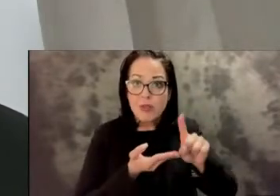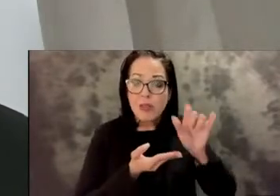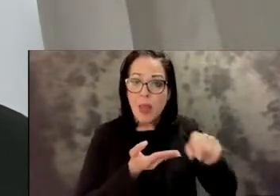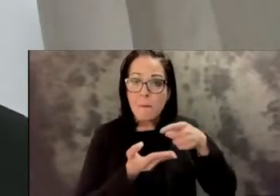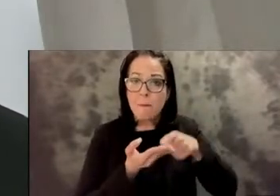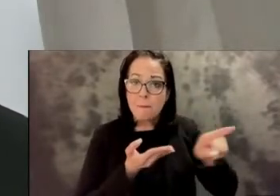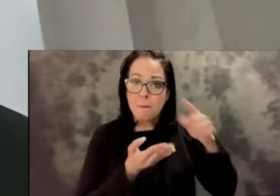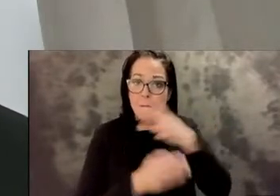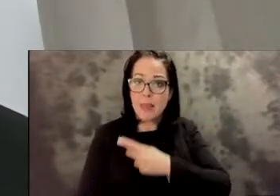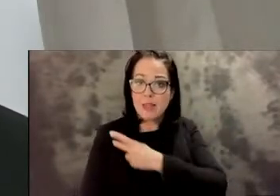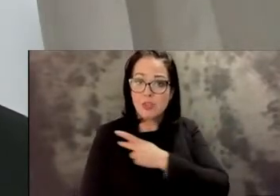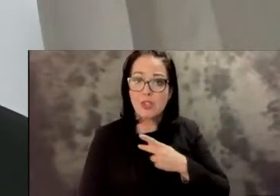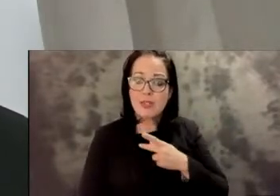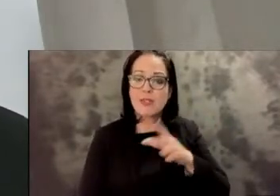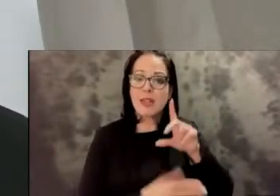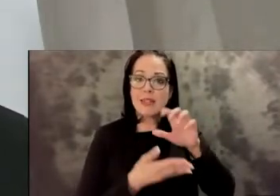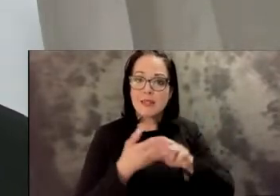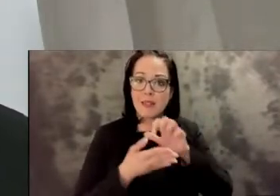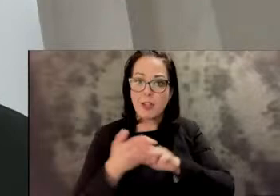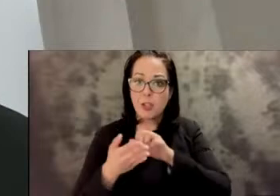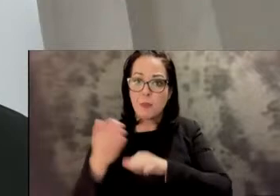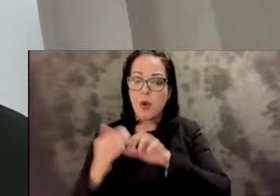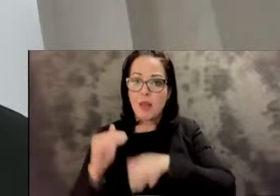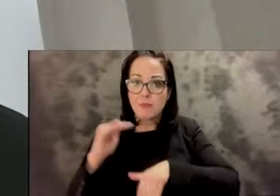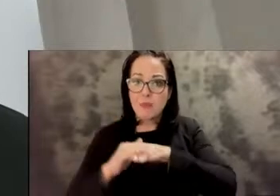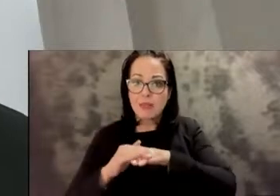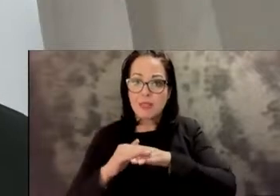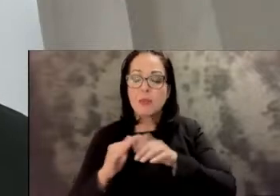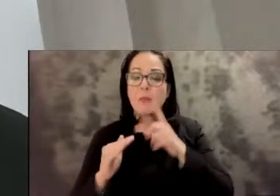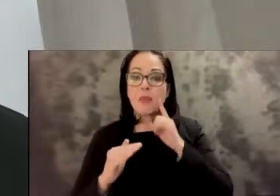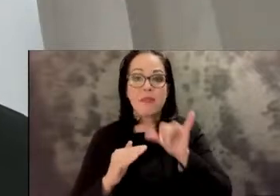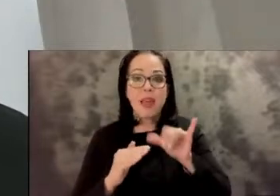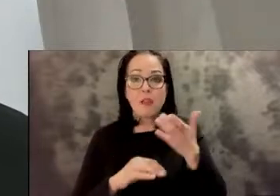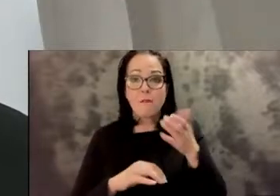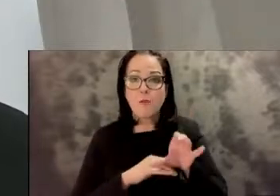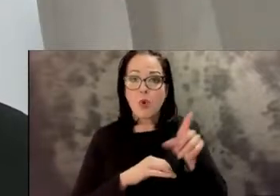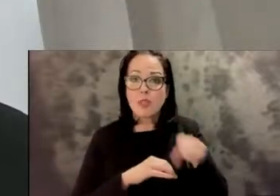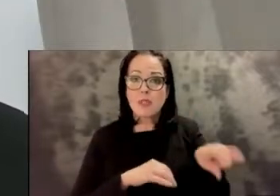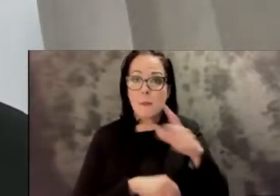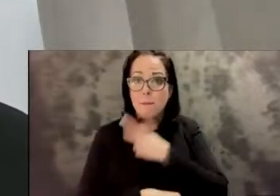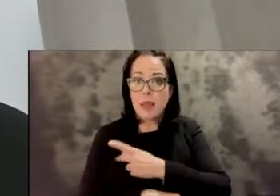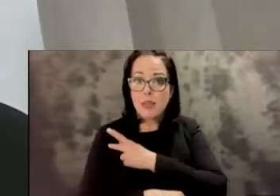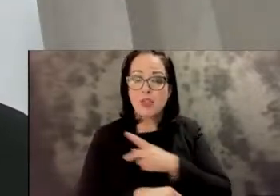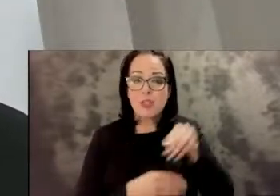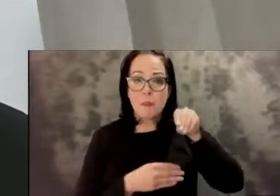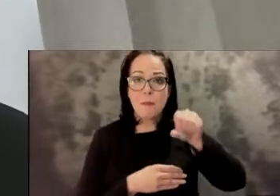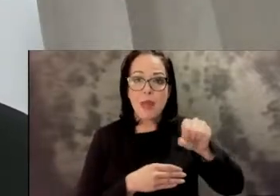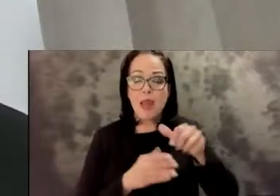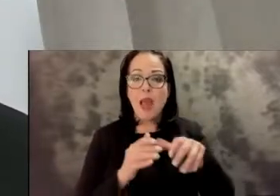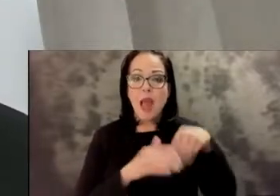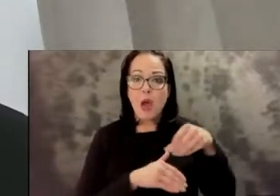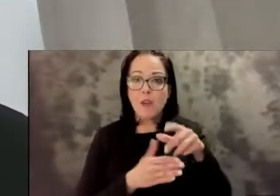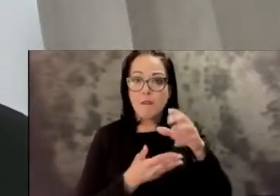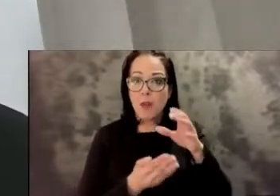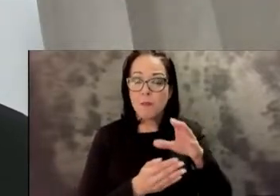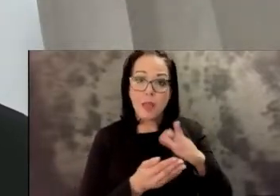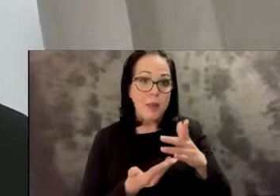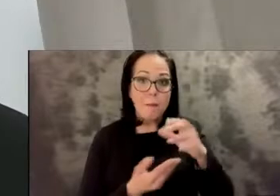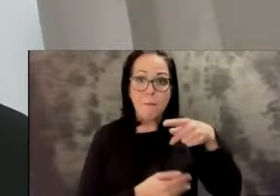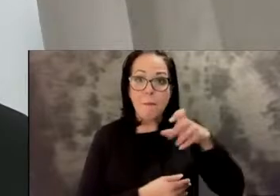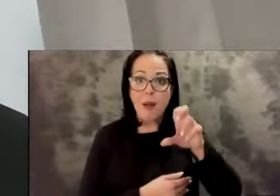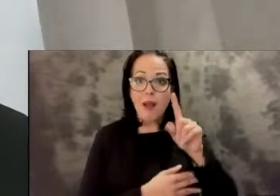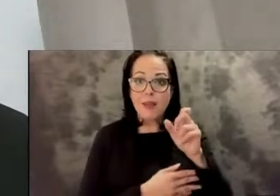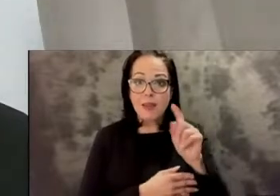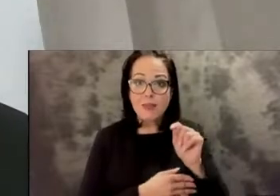out-of-pocket maximum. These policies force patients to pay higher out-of-pocket costs or even abandon their